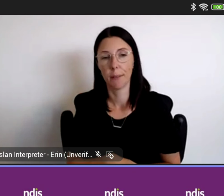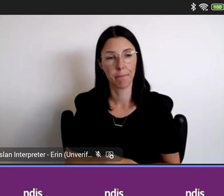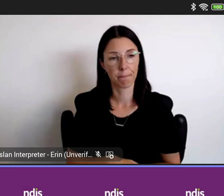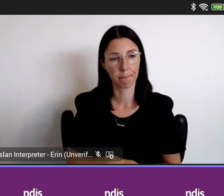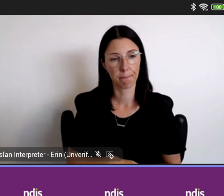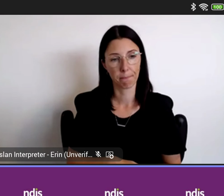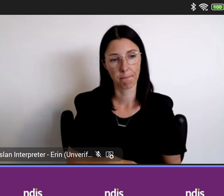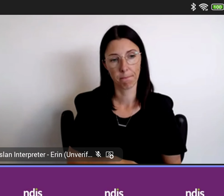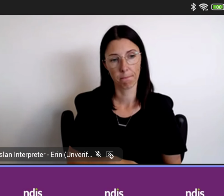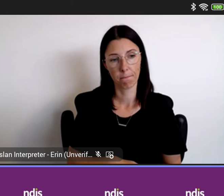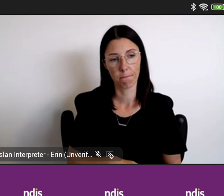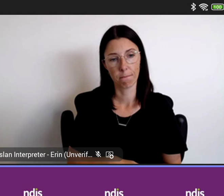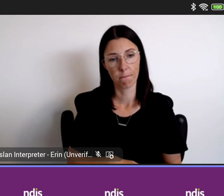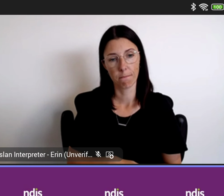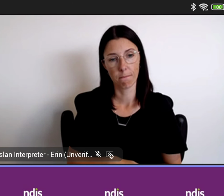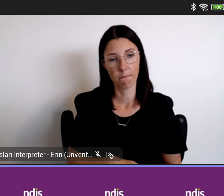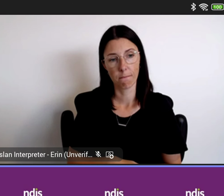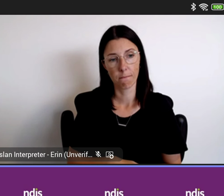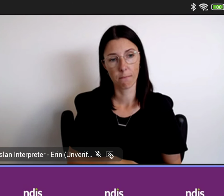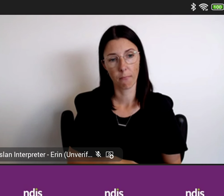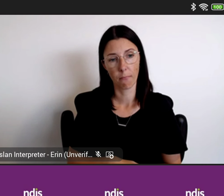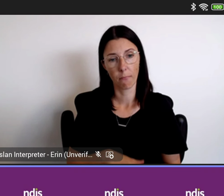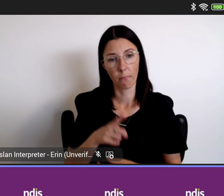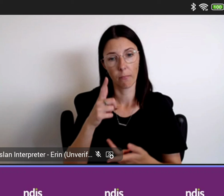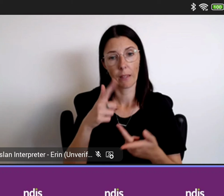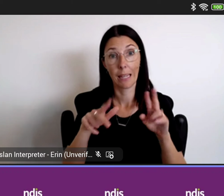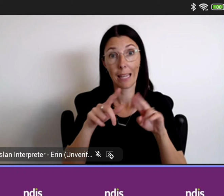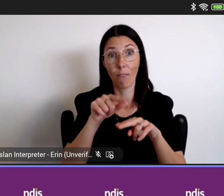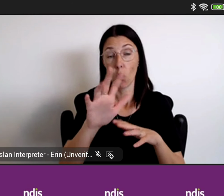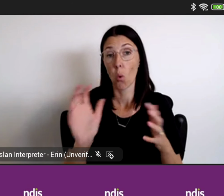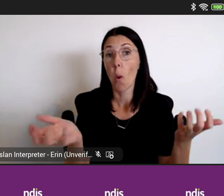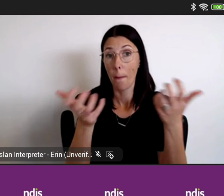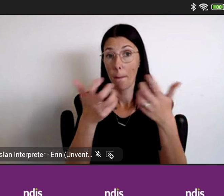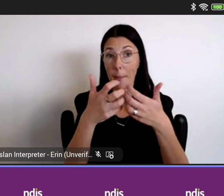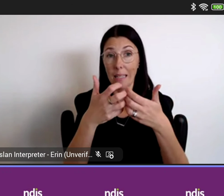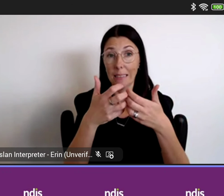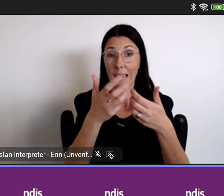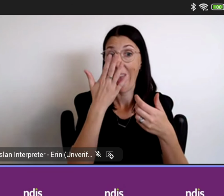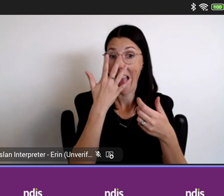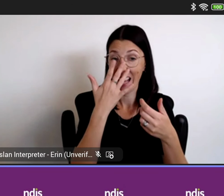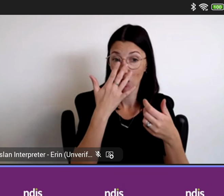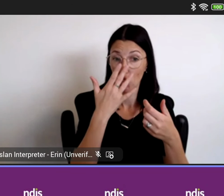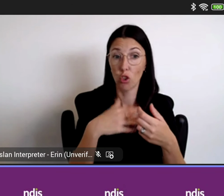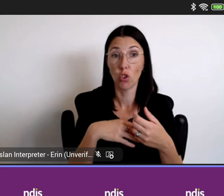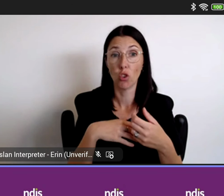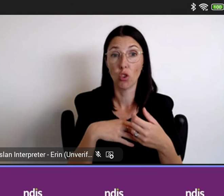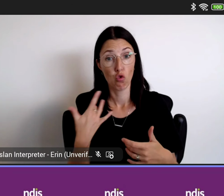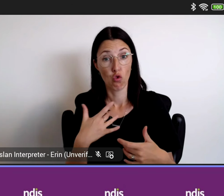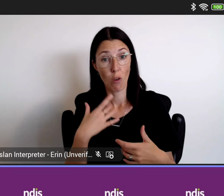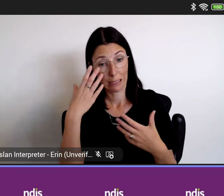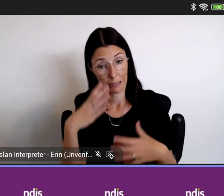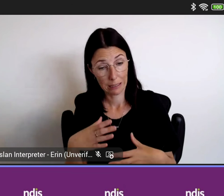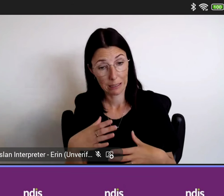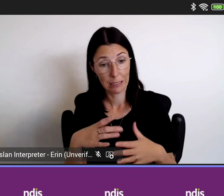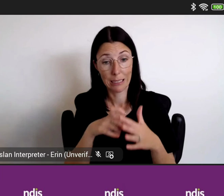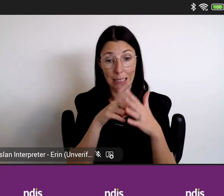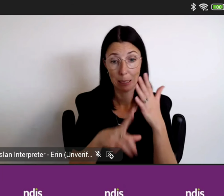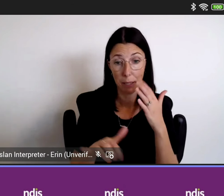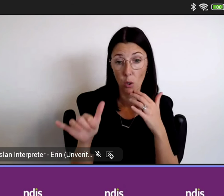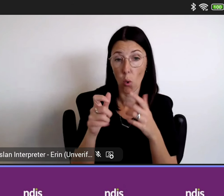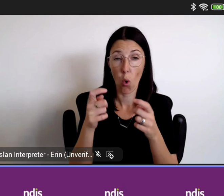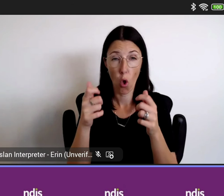You're eligible for the NDIS if you meet the age, residence, disability or early intervention,